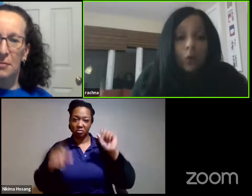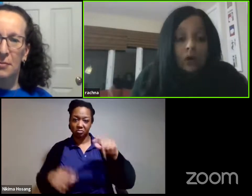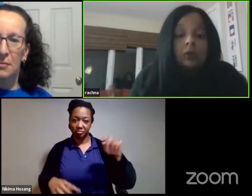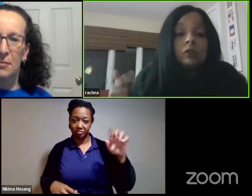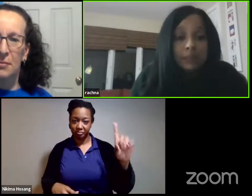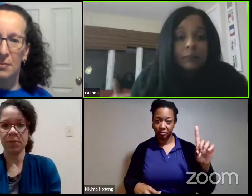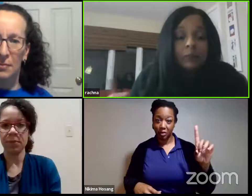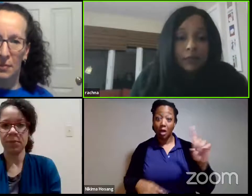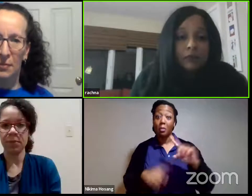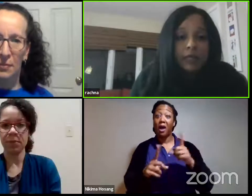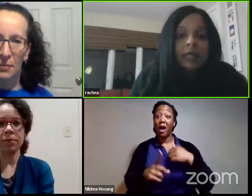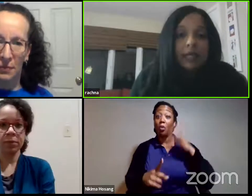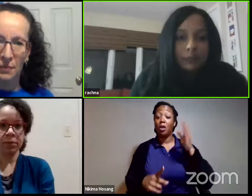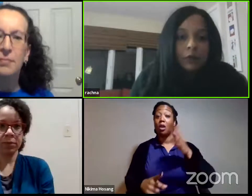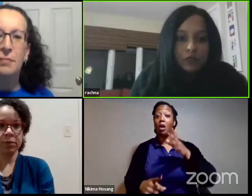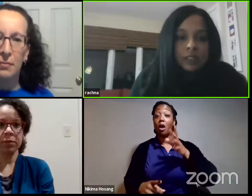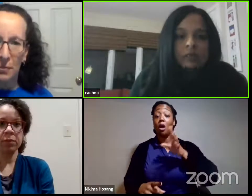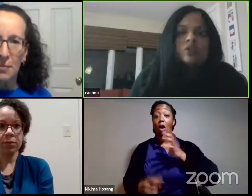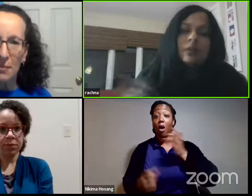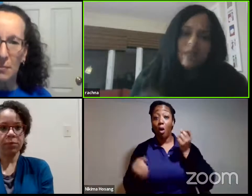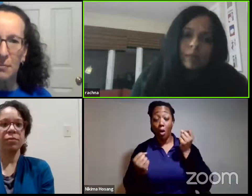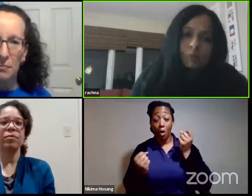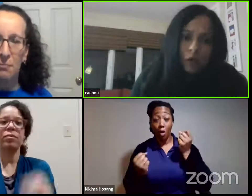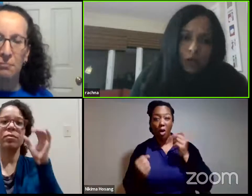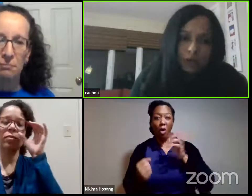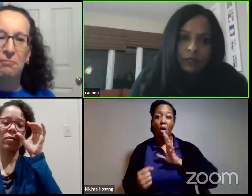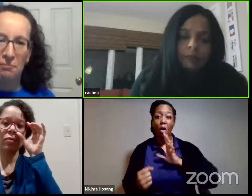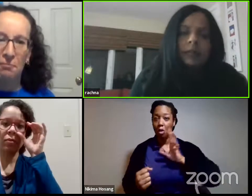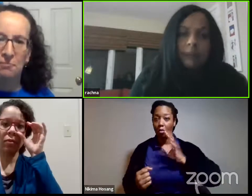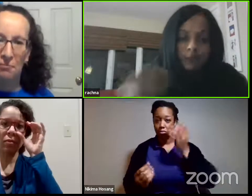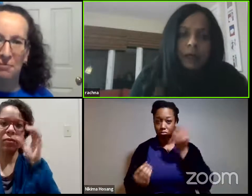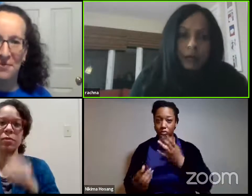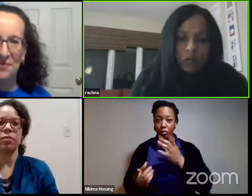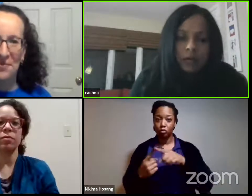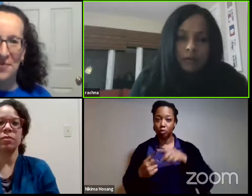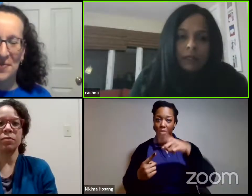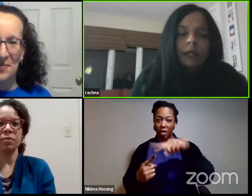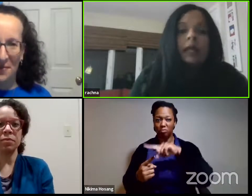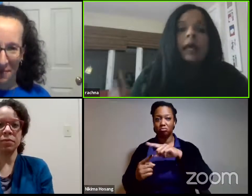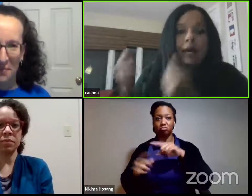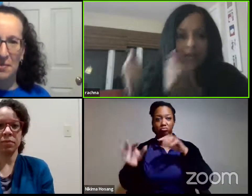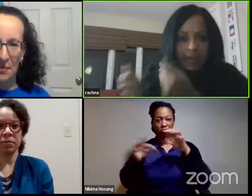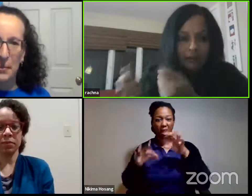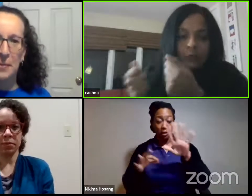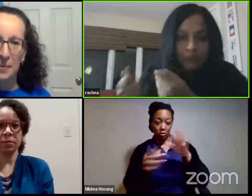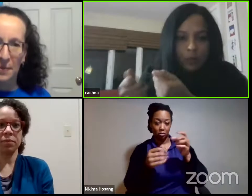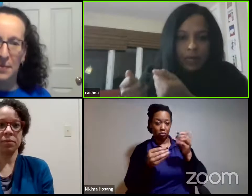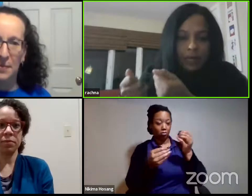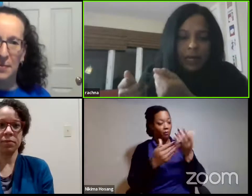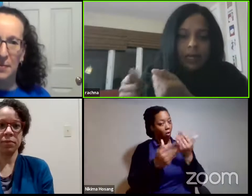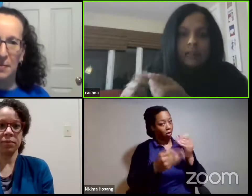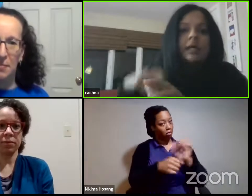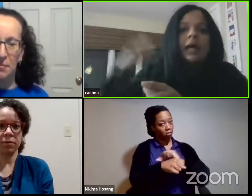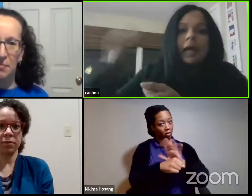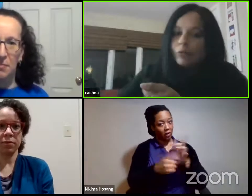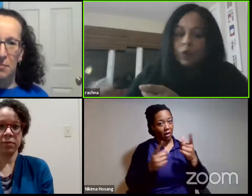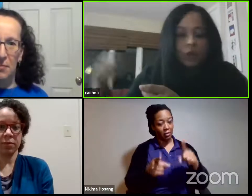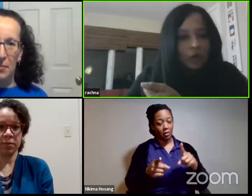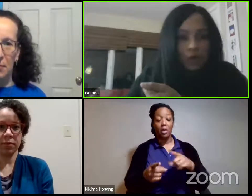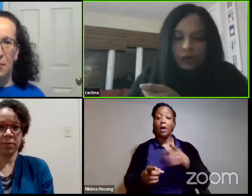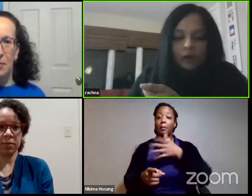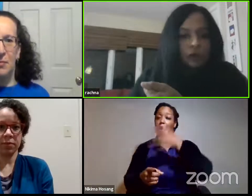give an oral debriefing in person, so now this is before COVID, but the parents would come in, I'd have the report in hand,